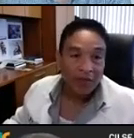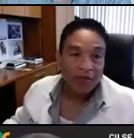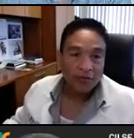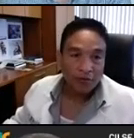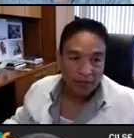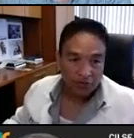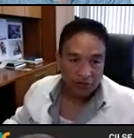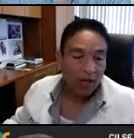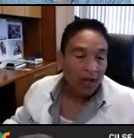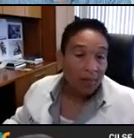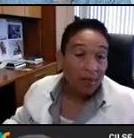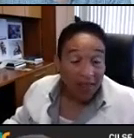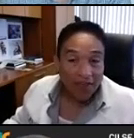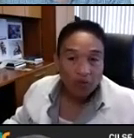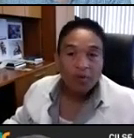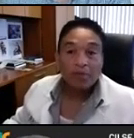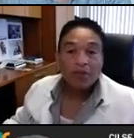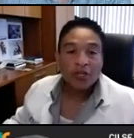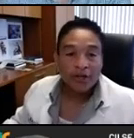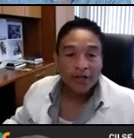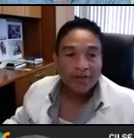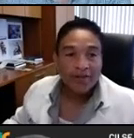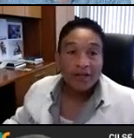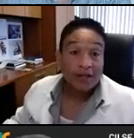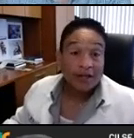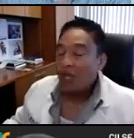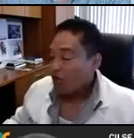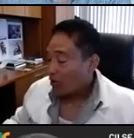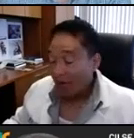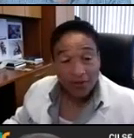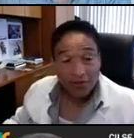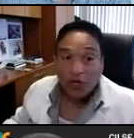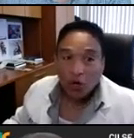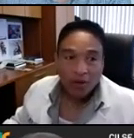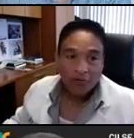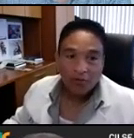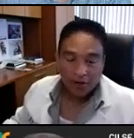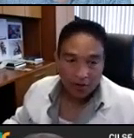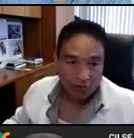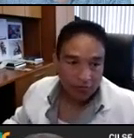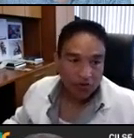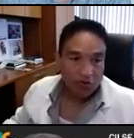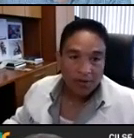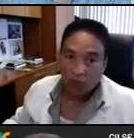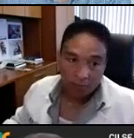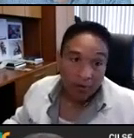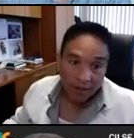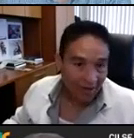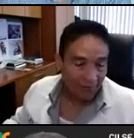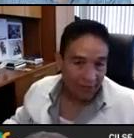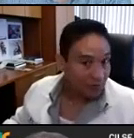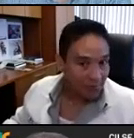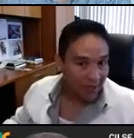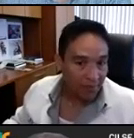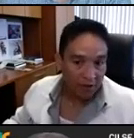this disinformation. And that's what people are hearing and seeing. And some of this we know comes from other countries, Russia being one, but a